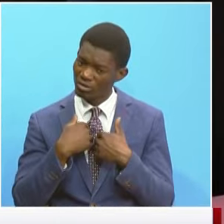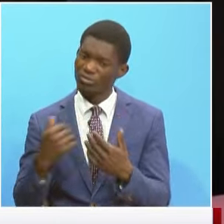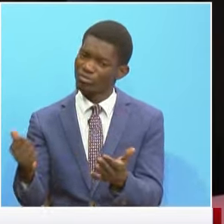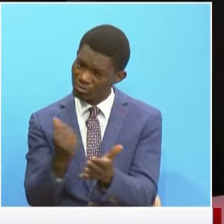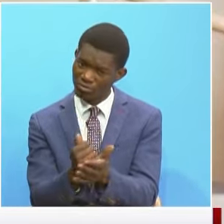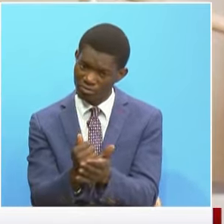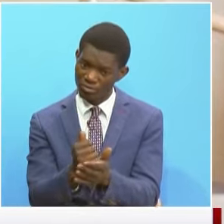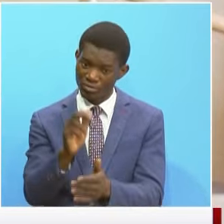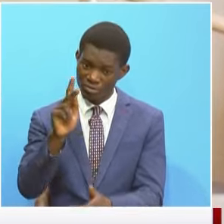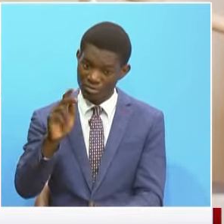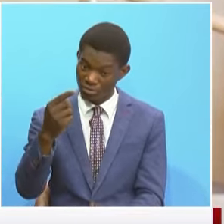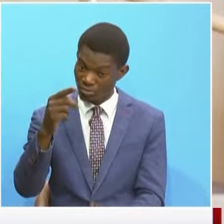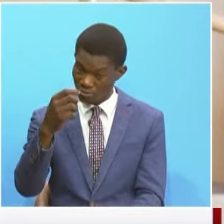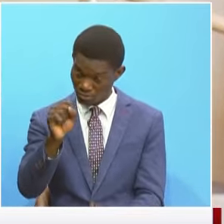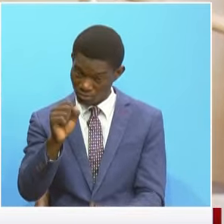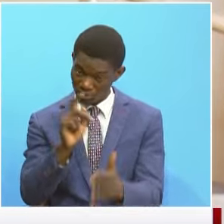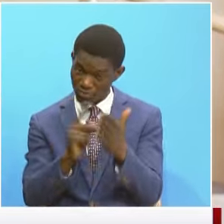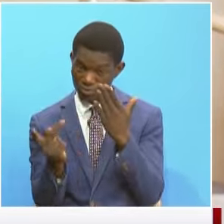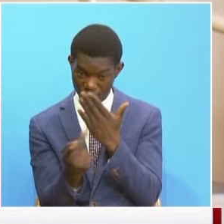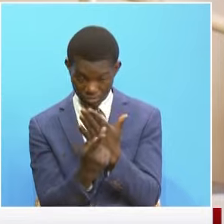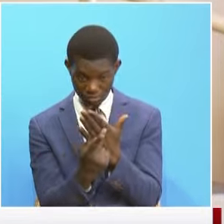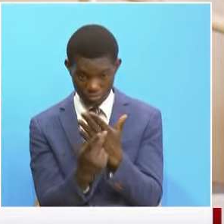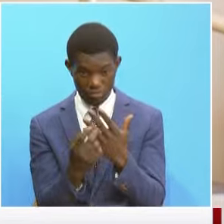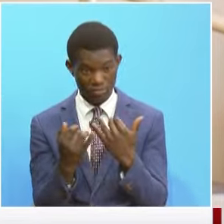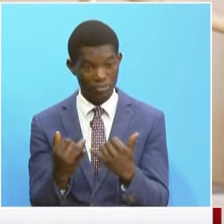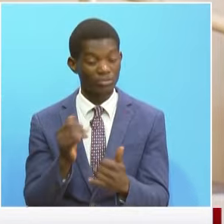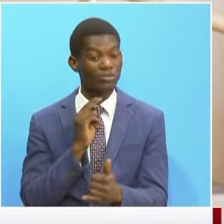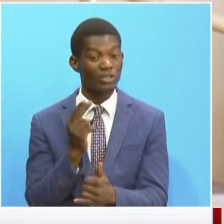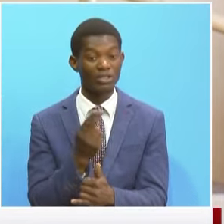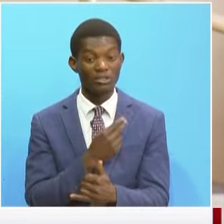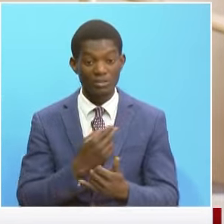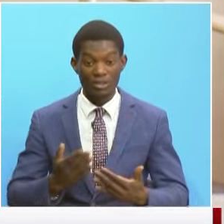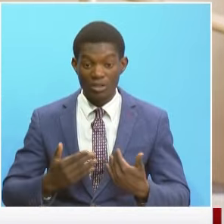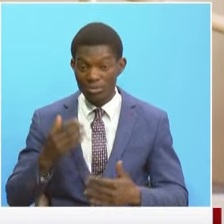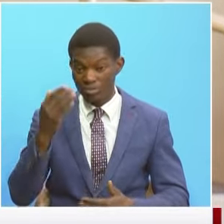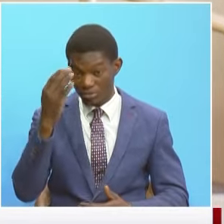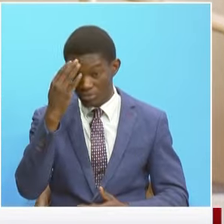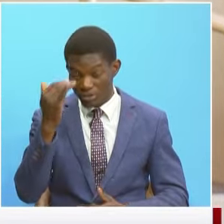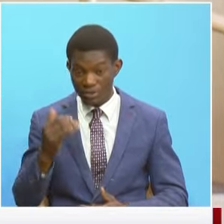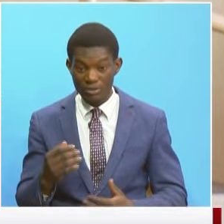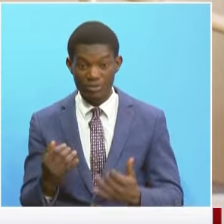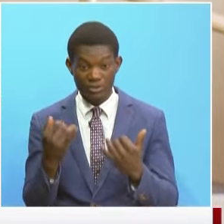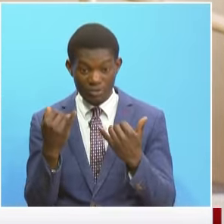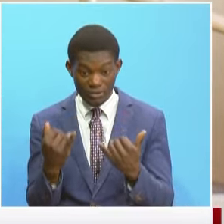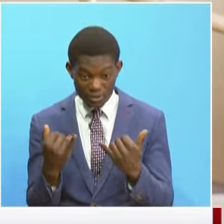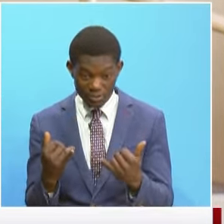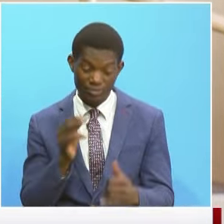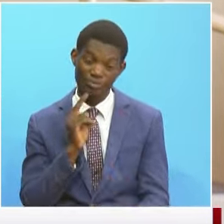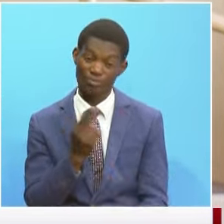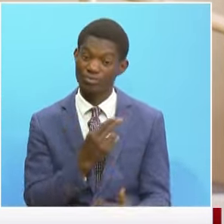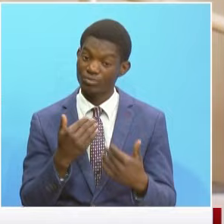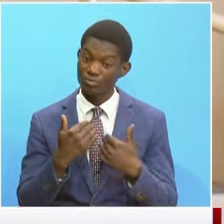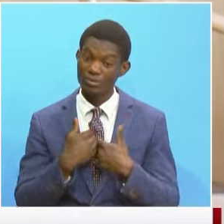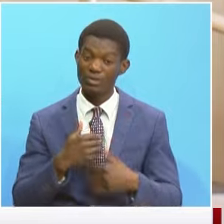report to you that currently there are 5 students that are enrolled